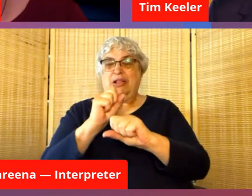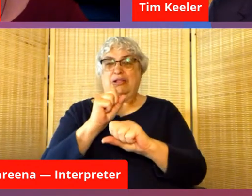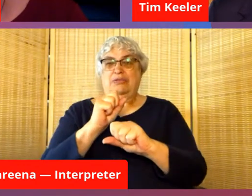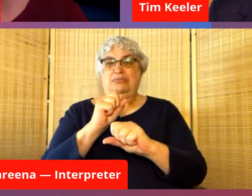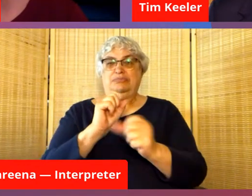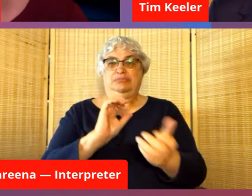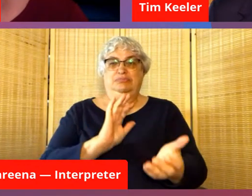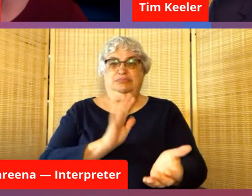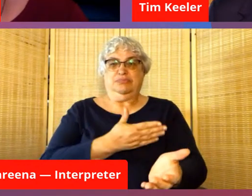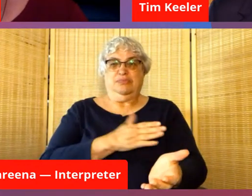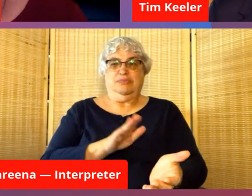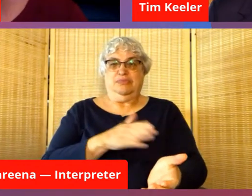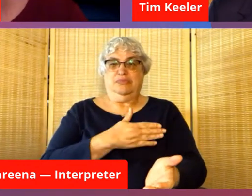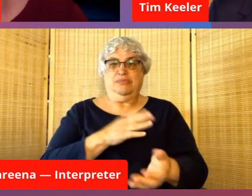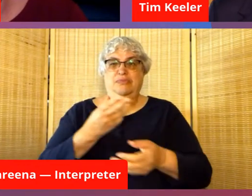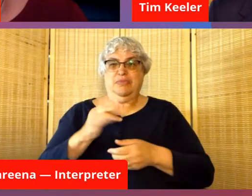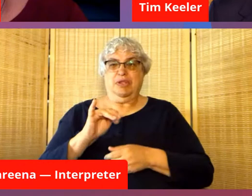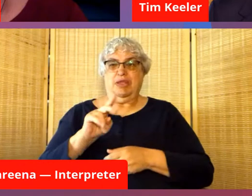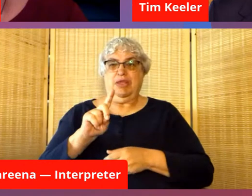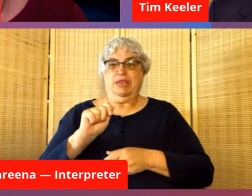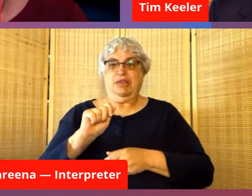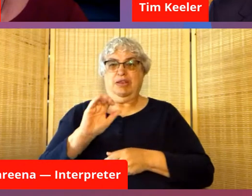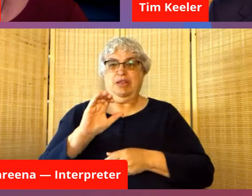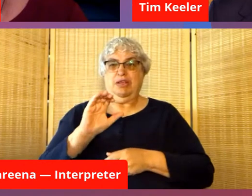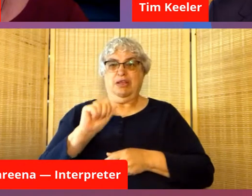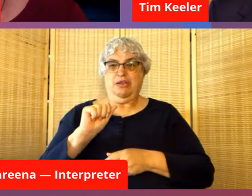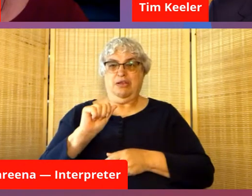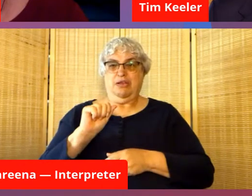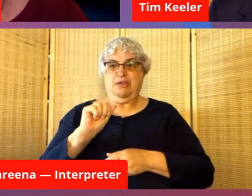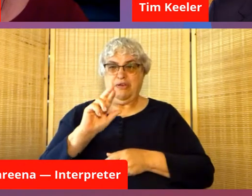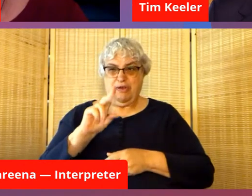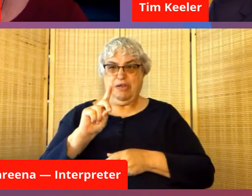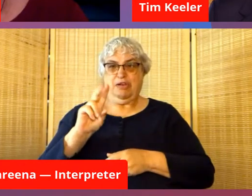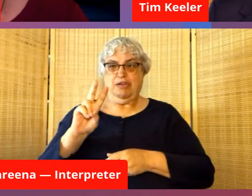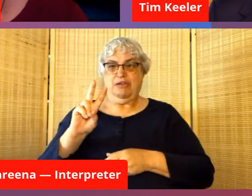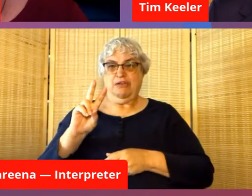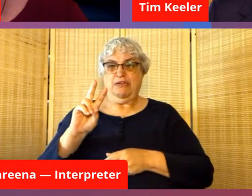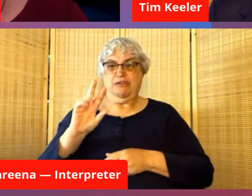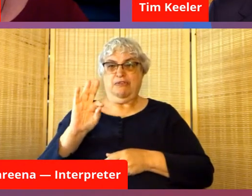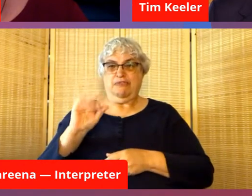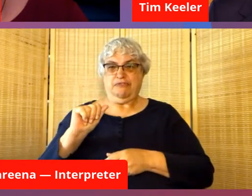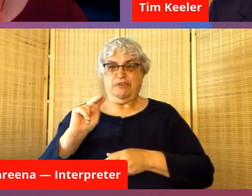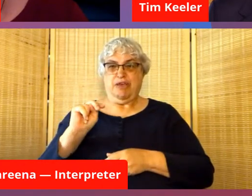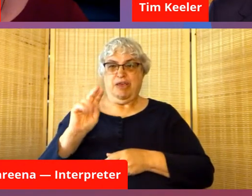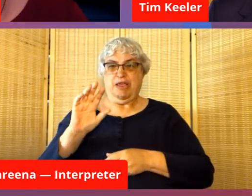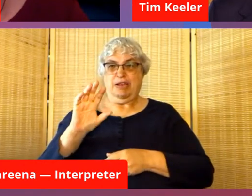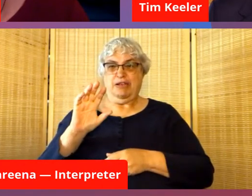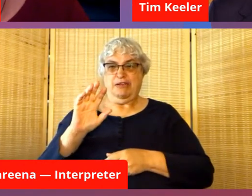the music of Hildegard von Bingen. And she is one of my